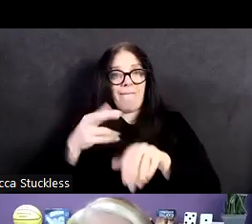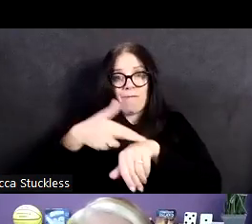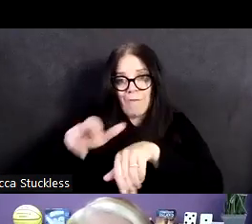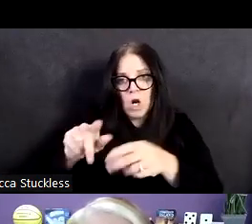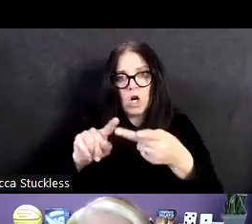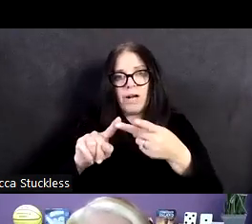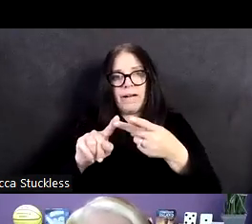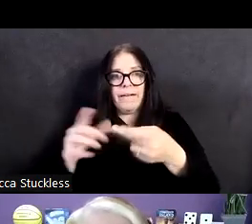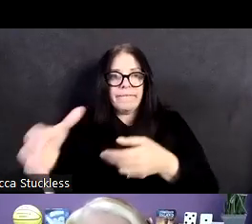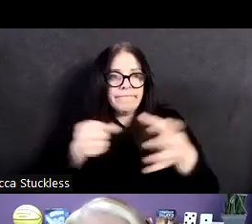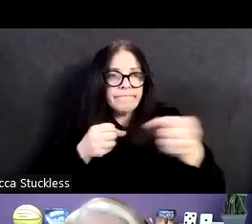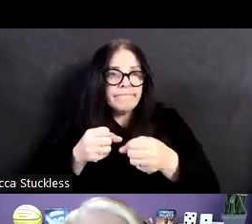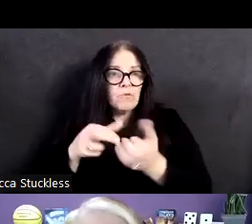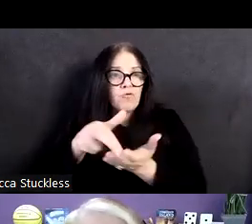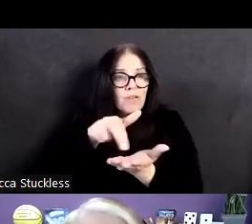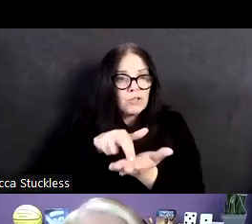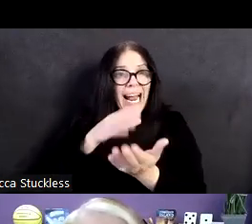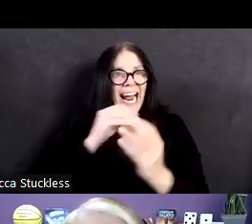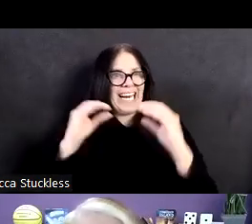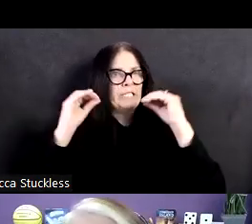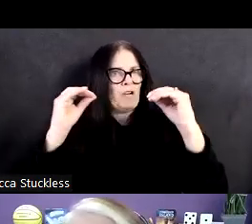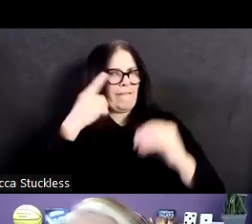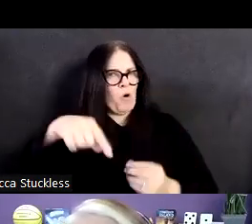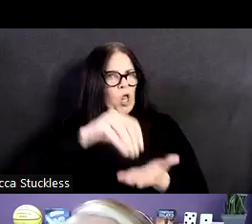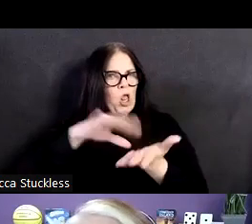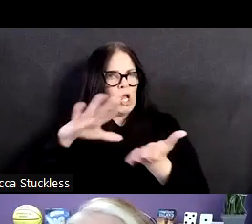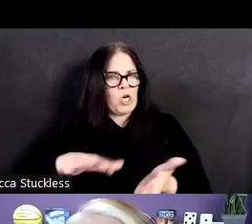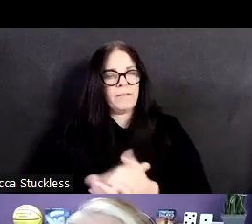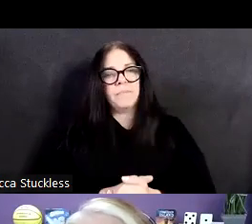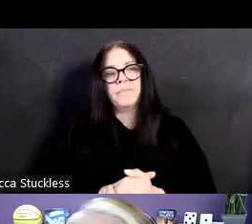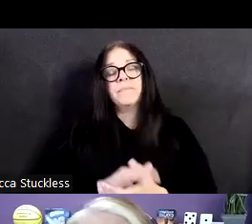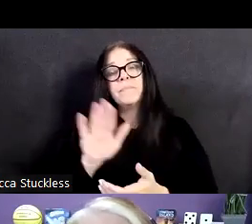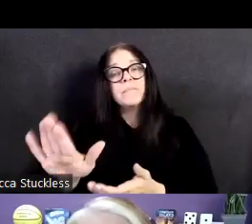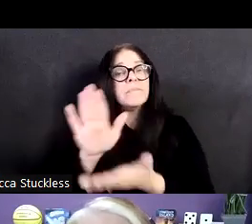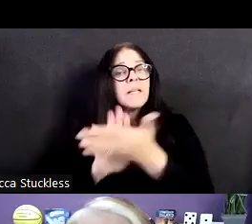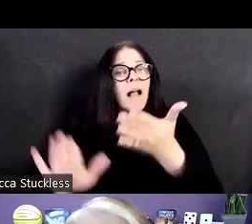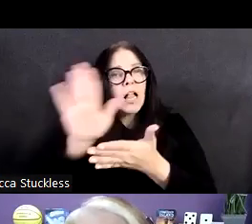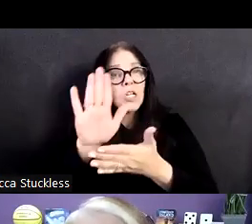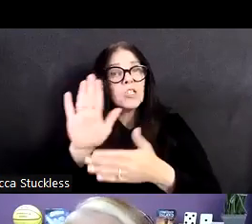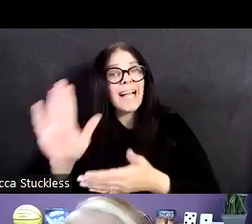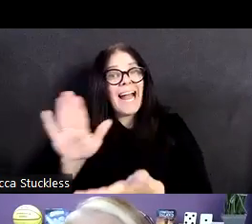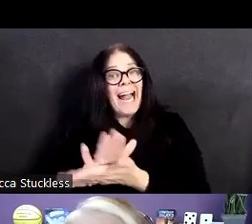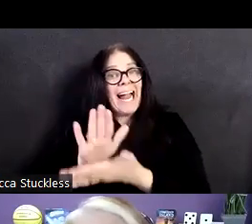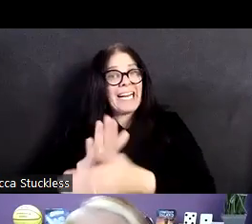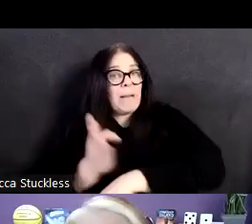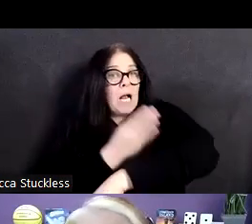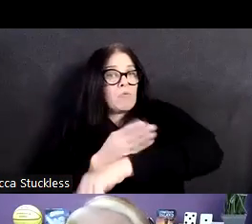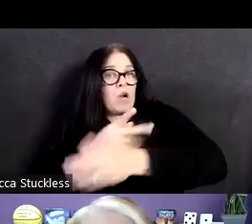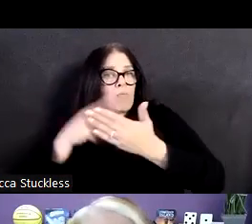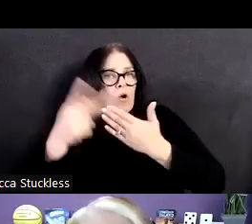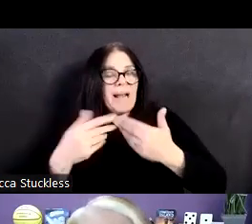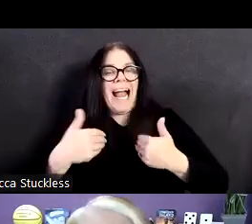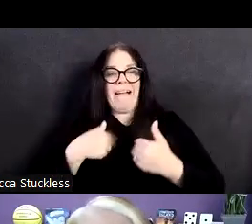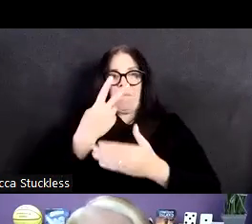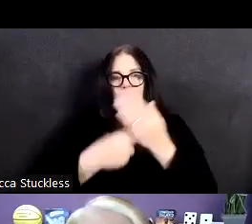learners. At Sault College, the Academic Upgrading Program uses in-house intake assessments and